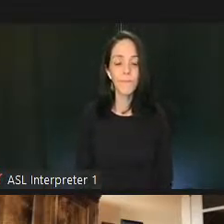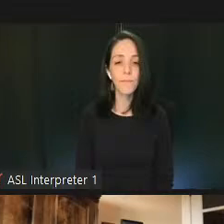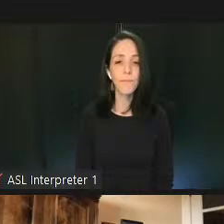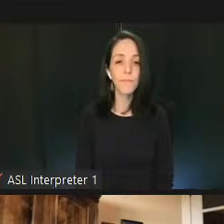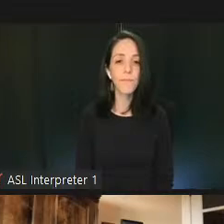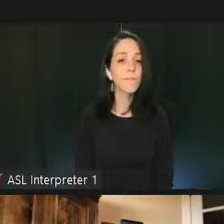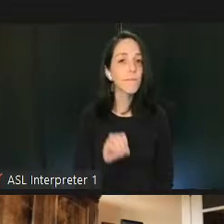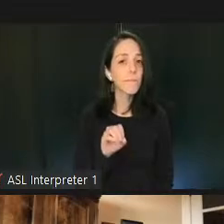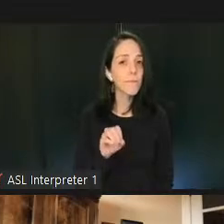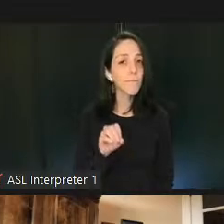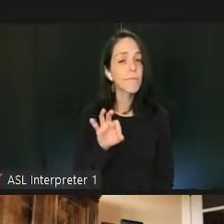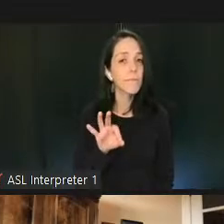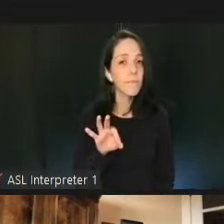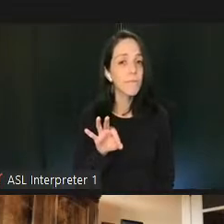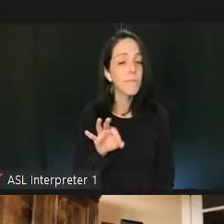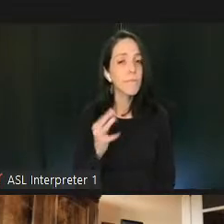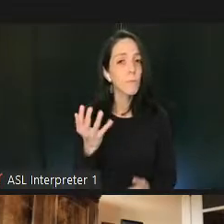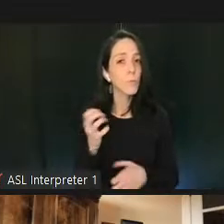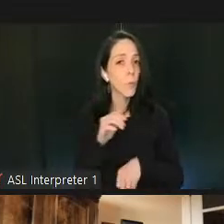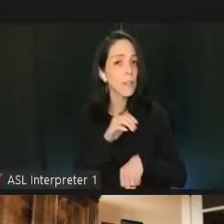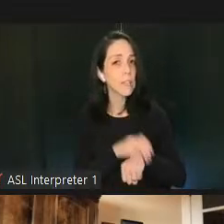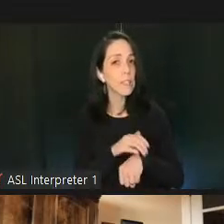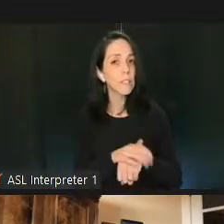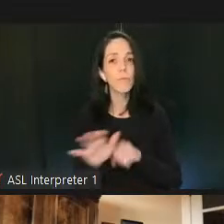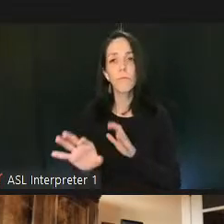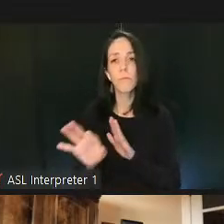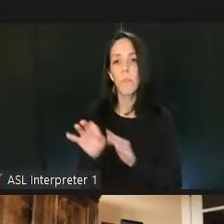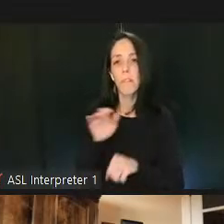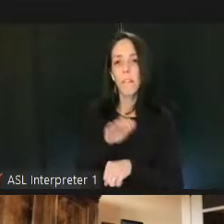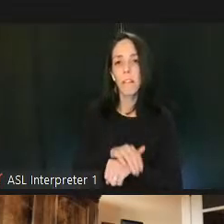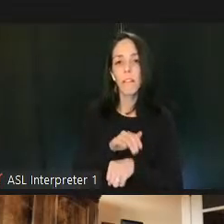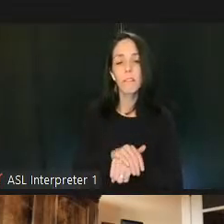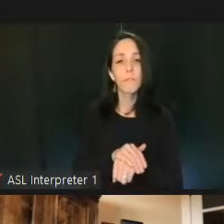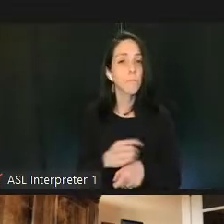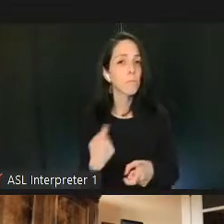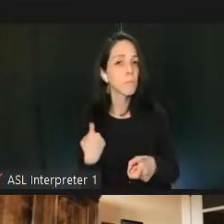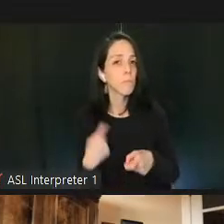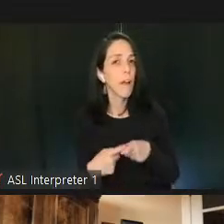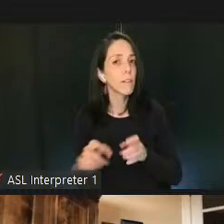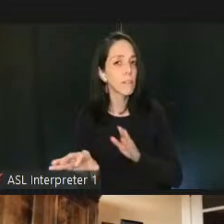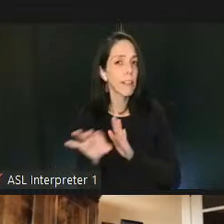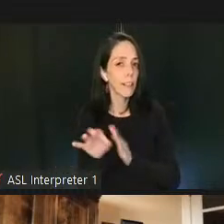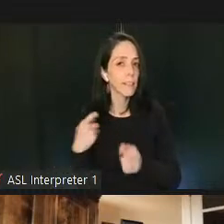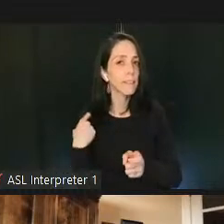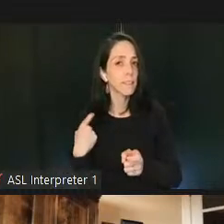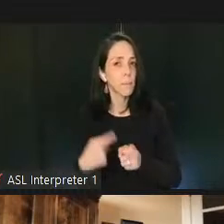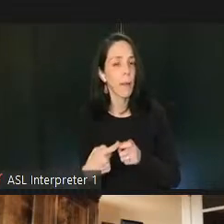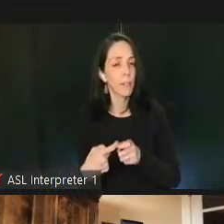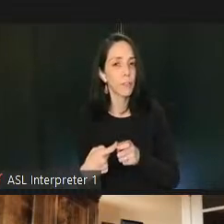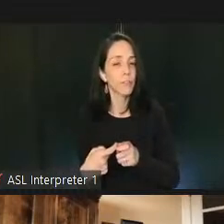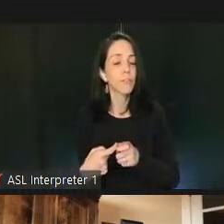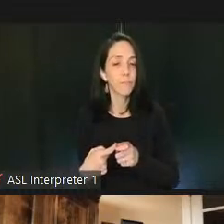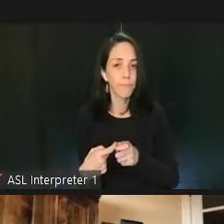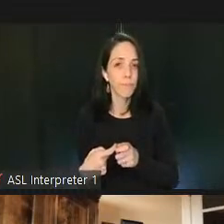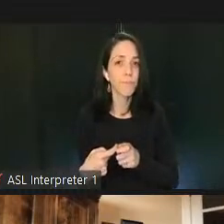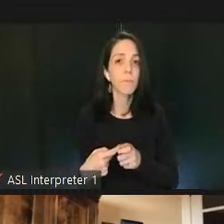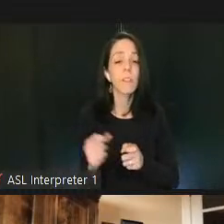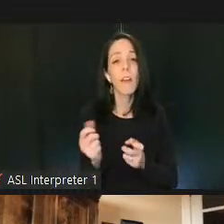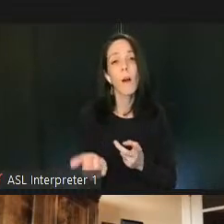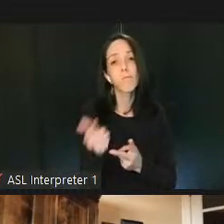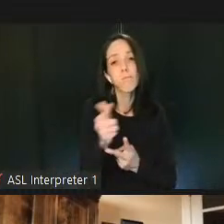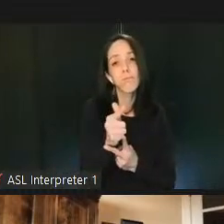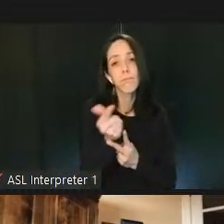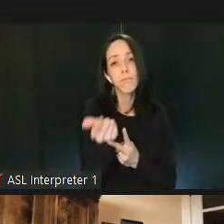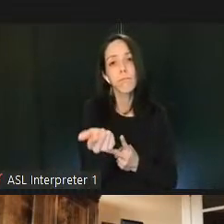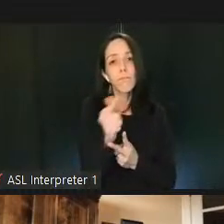want to hear the meeting in English, please select English, or Spanish if you prefer Spanish. You can switch the channels at